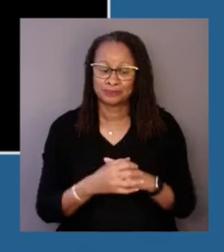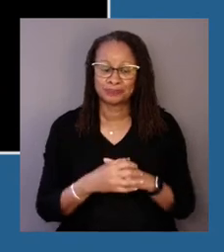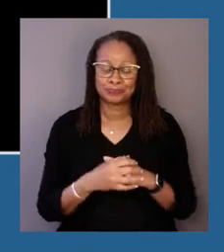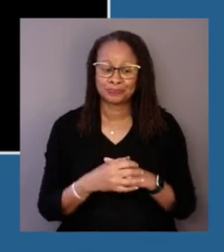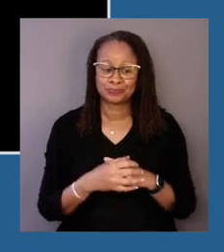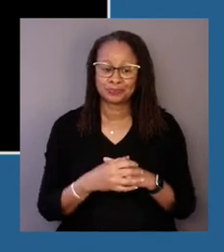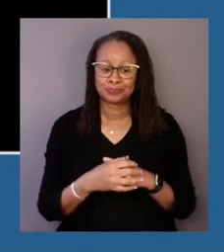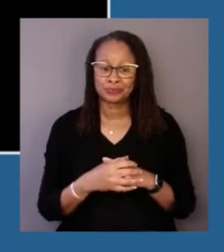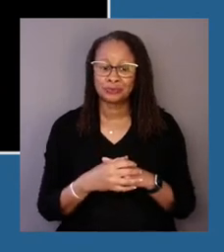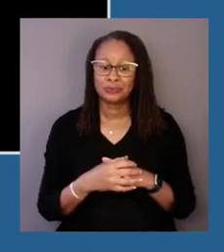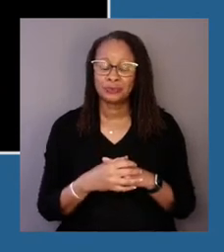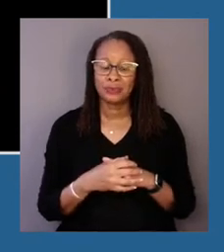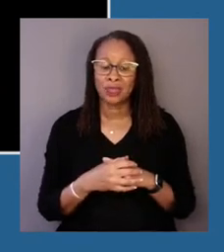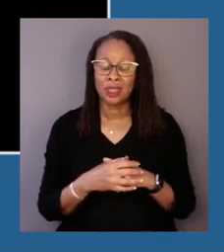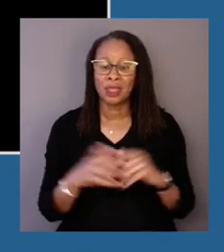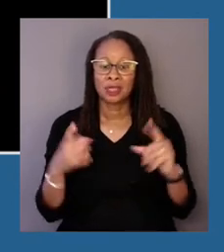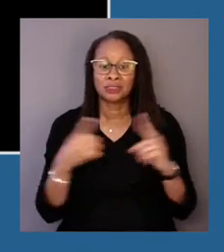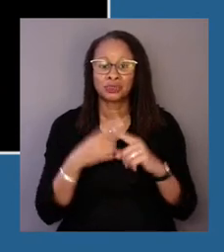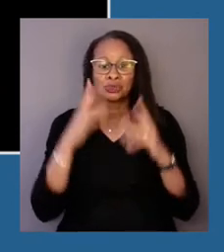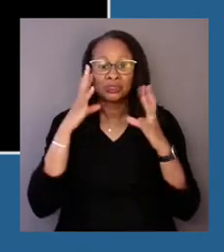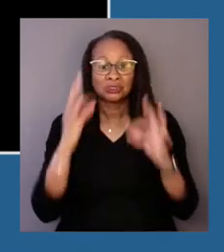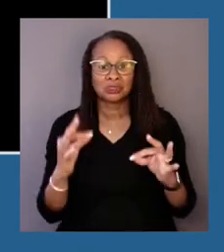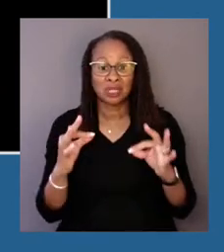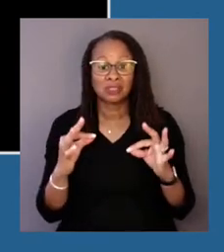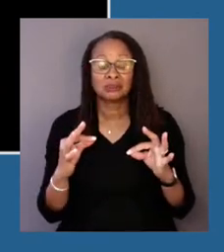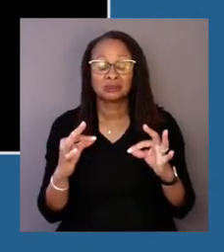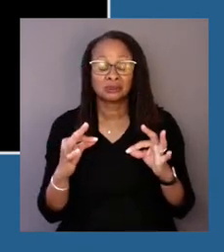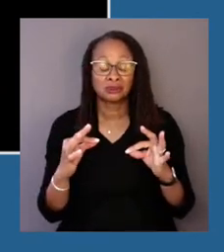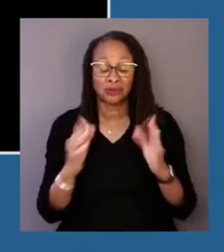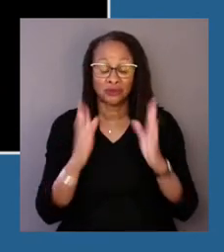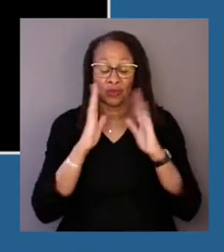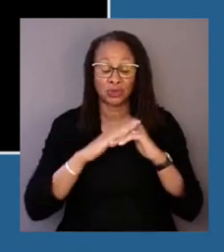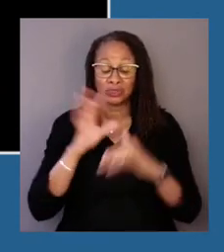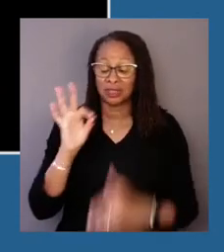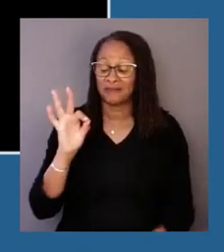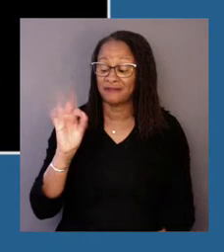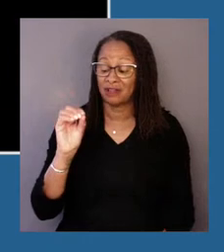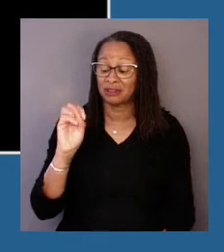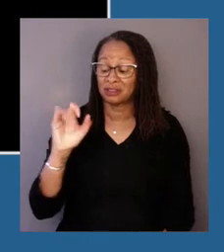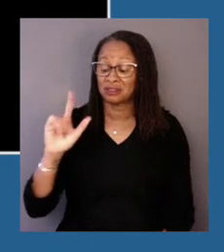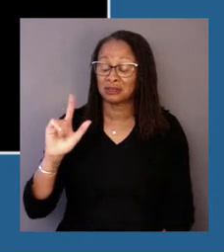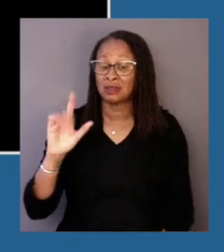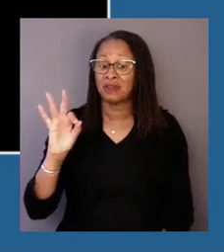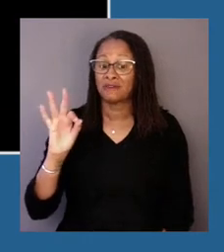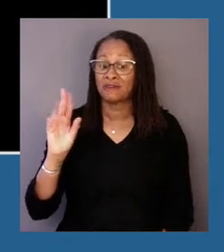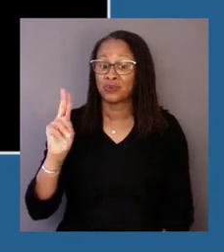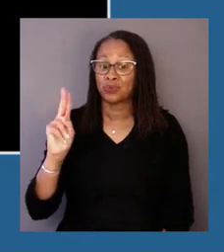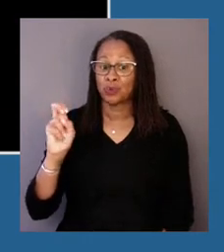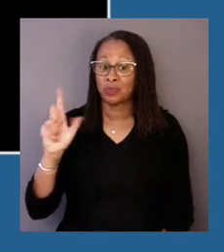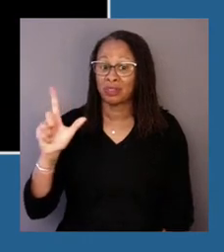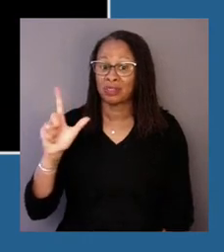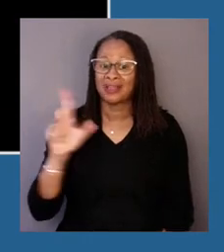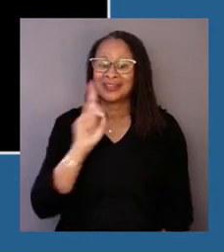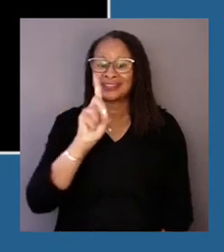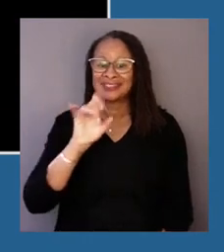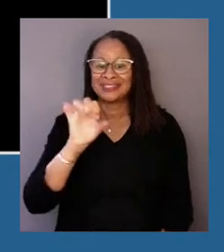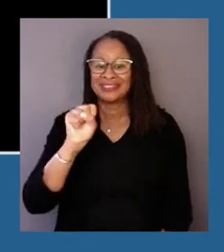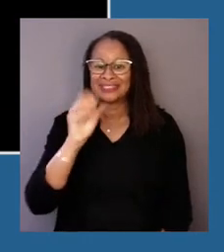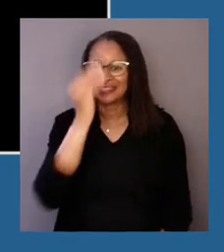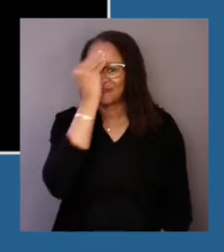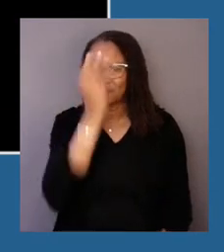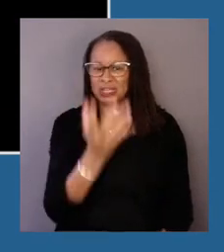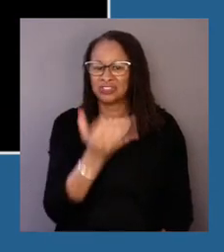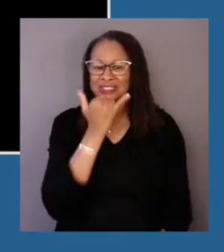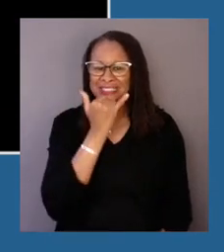In deciding to focus on fossil fuel disinformation for a participatory arts campaign, we at the